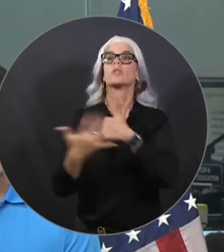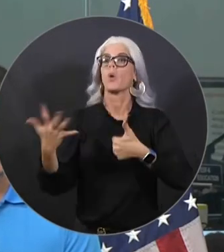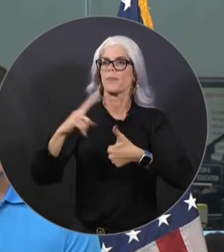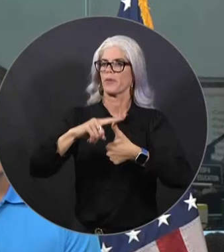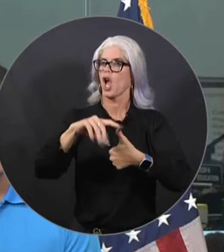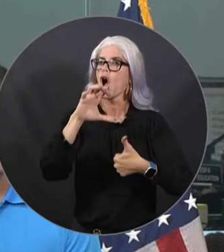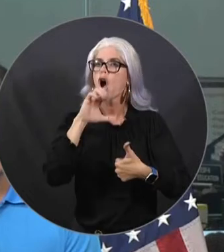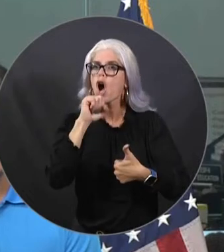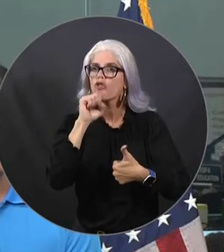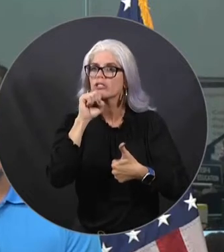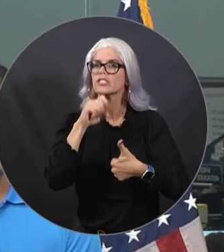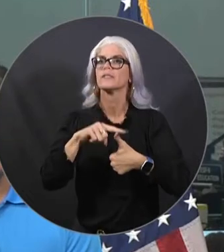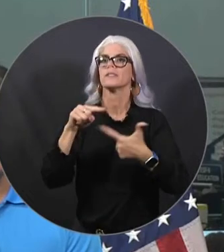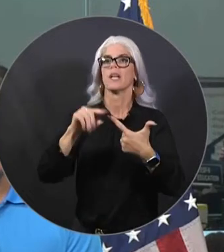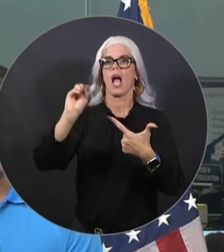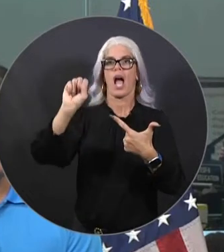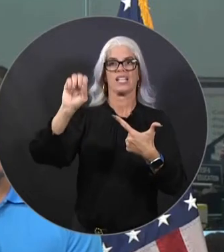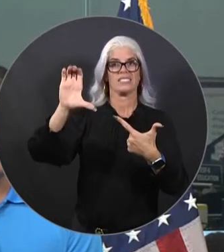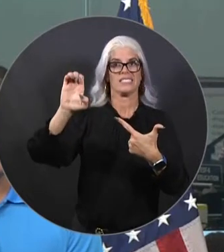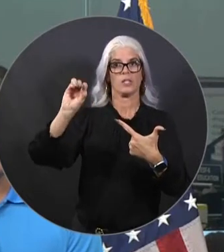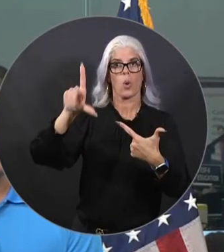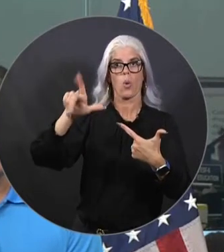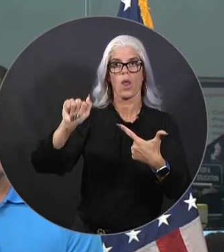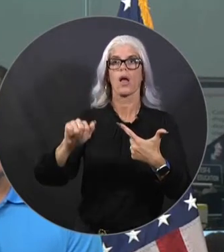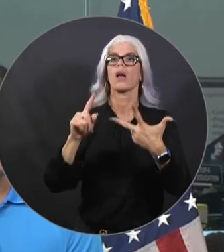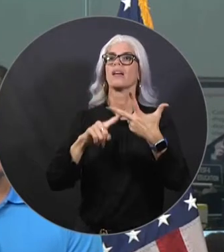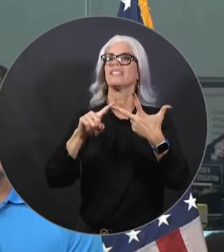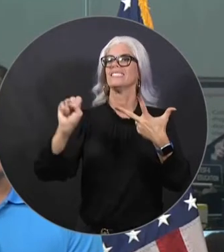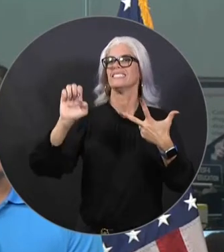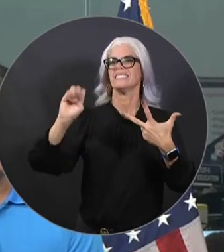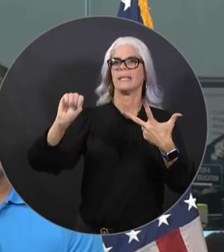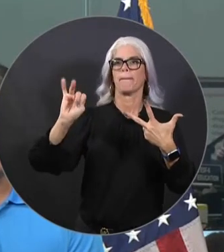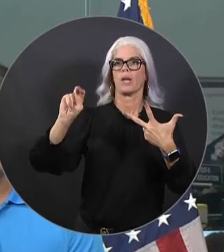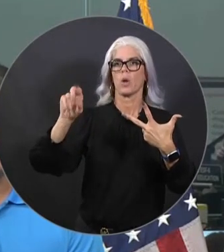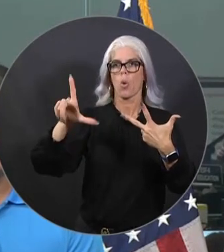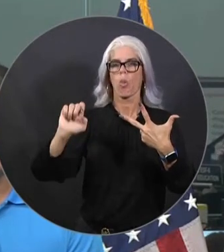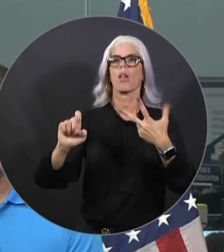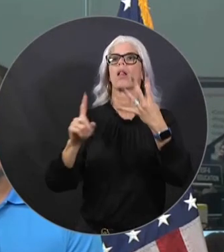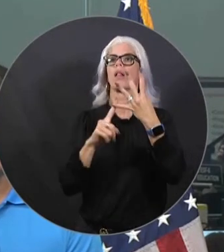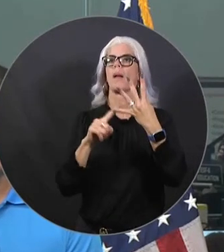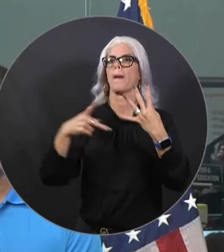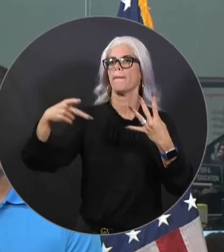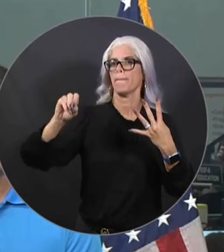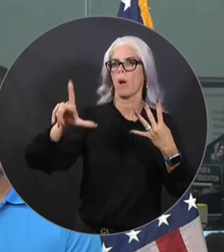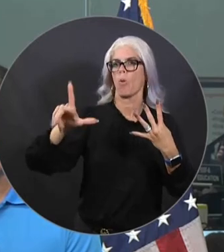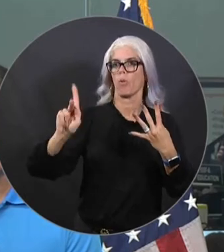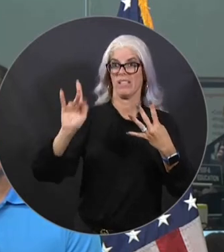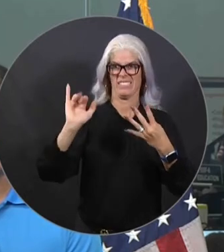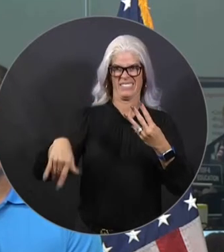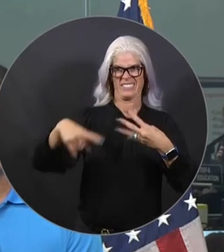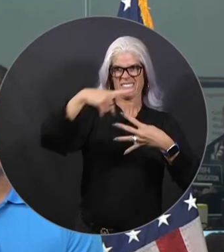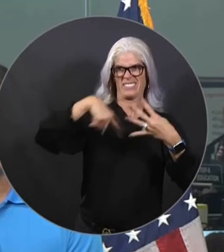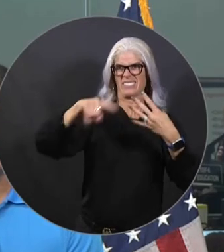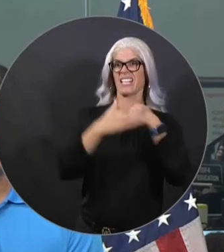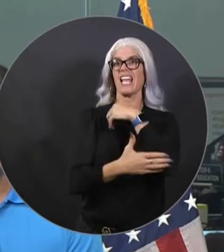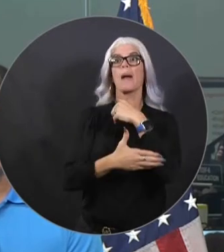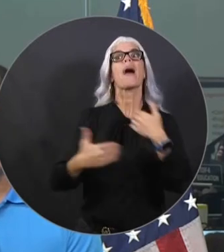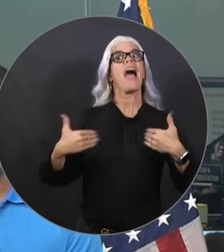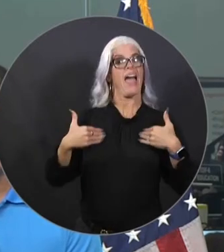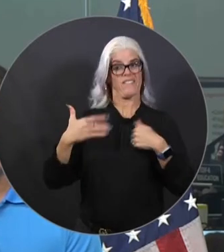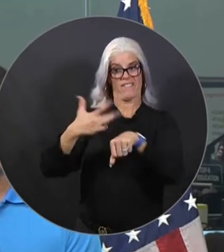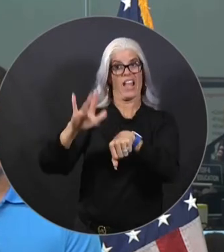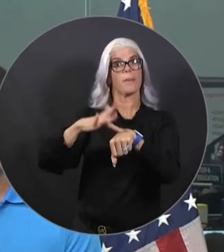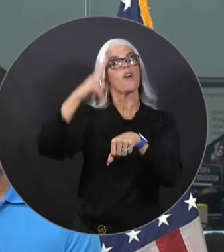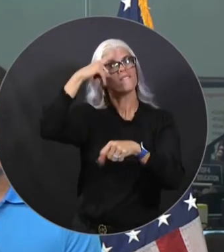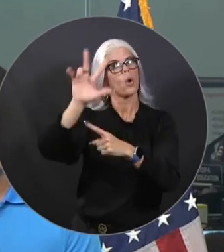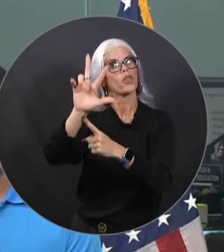Osceola, Seminole, and Polk. Again, these counties are available for 30 days at